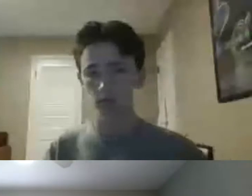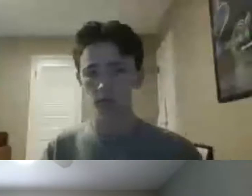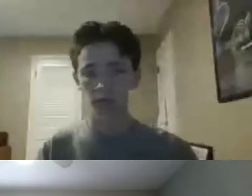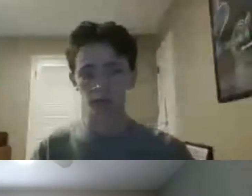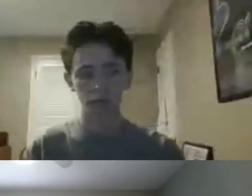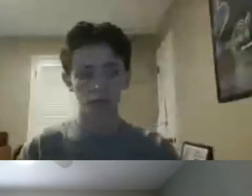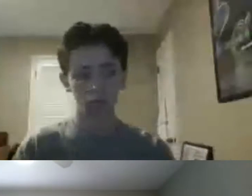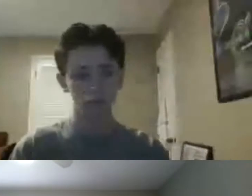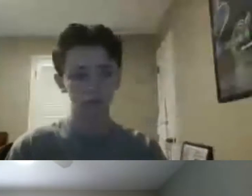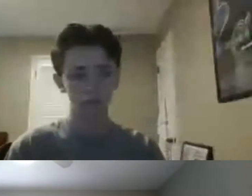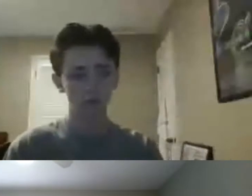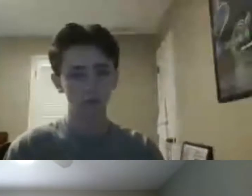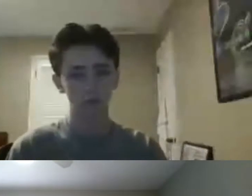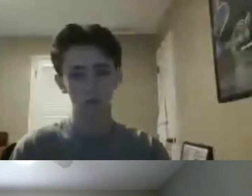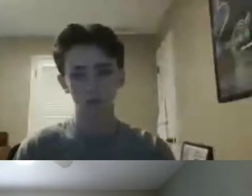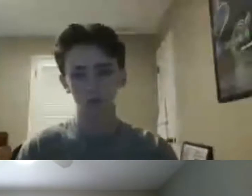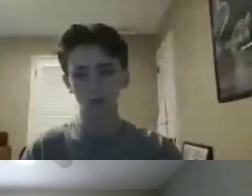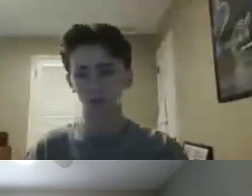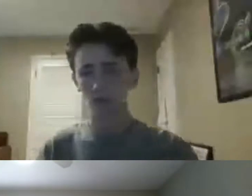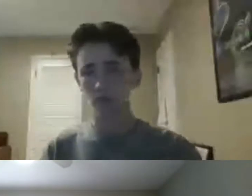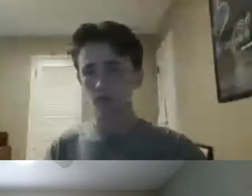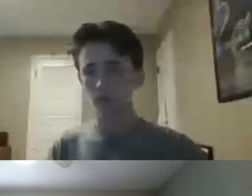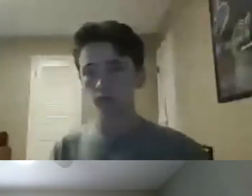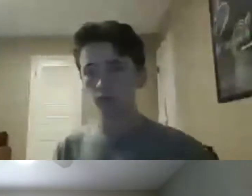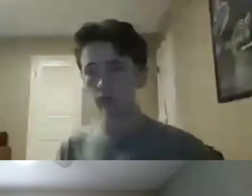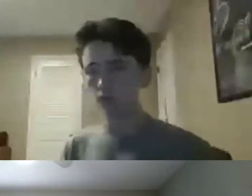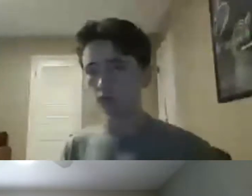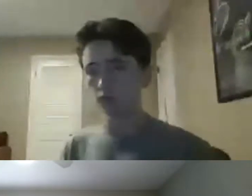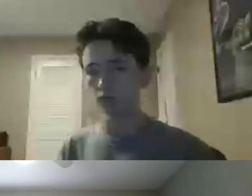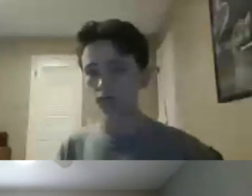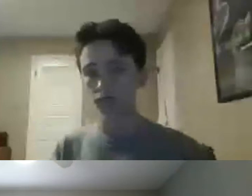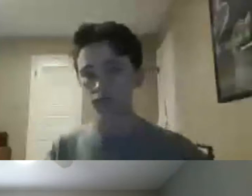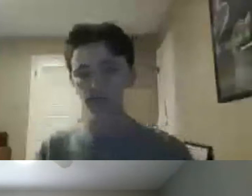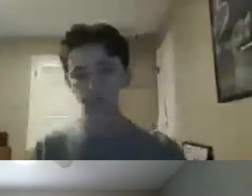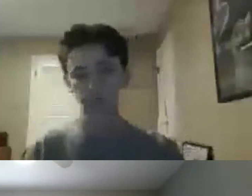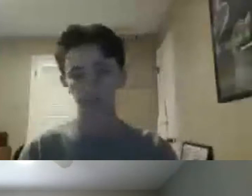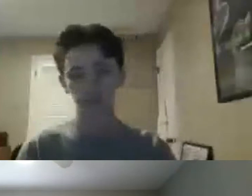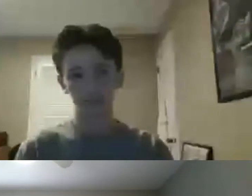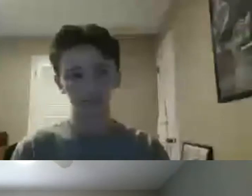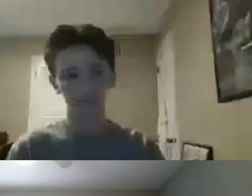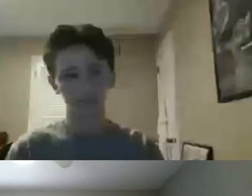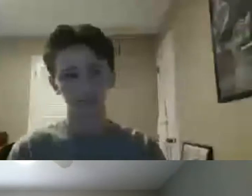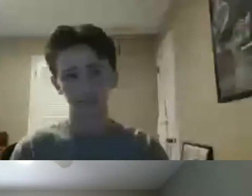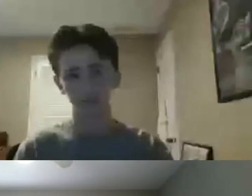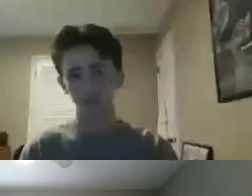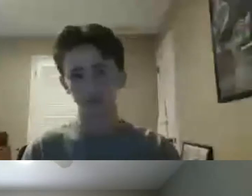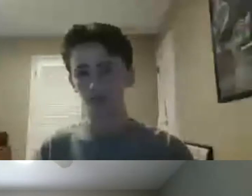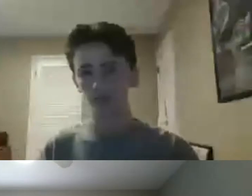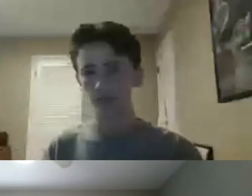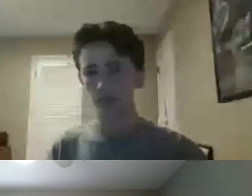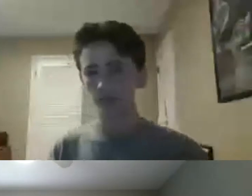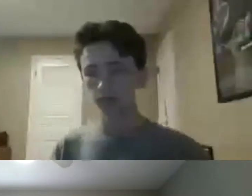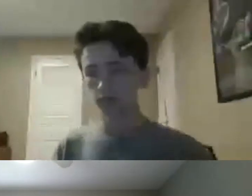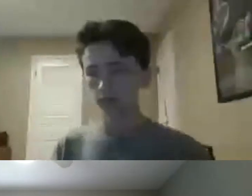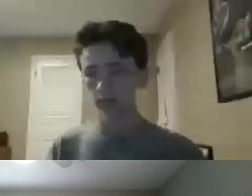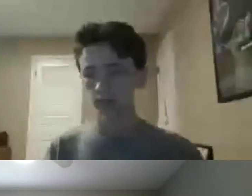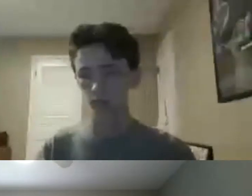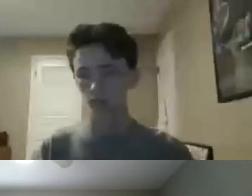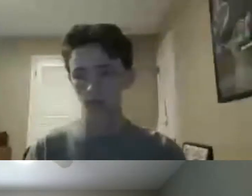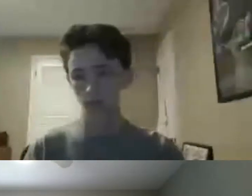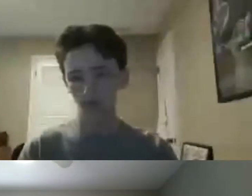provide a safe and effective school environment for students and to bring up any concerns or opinions I have